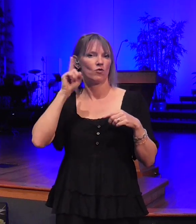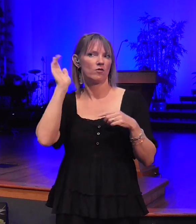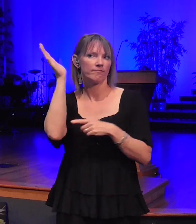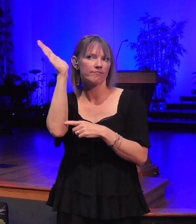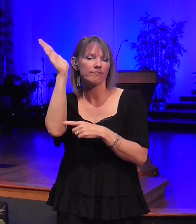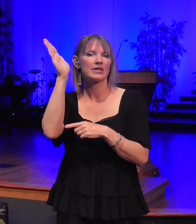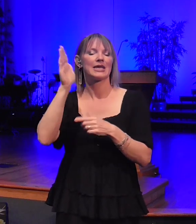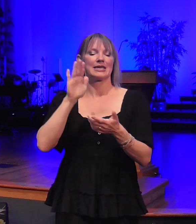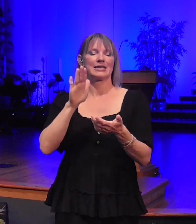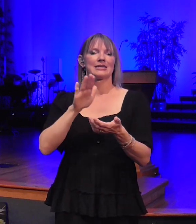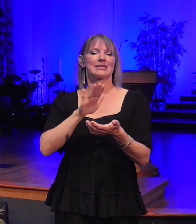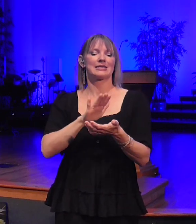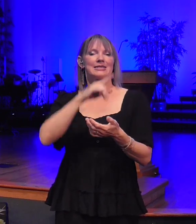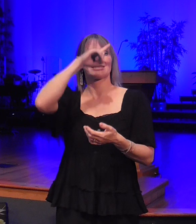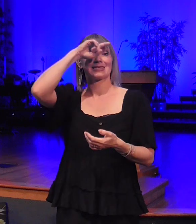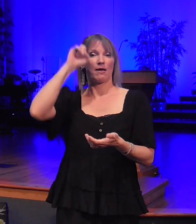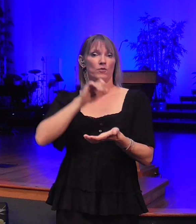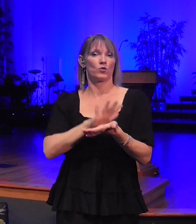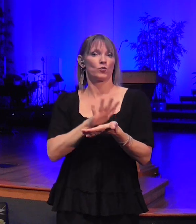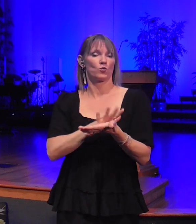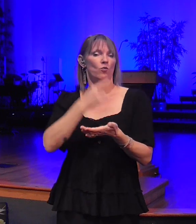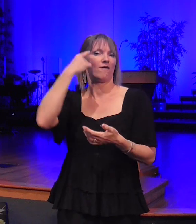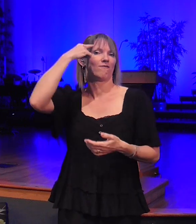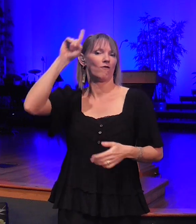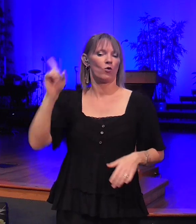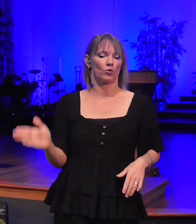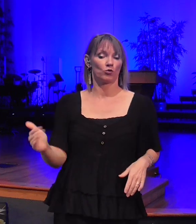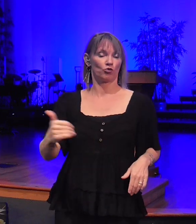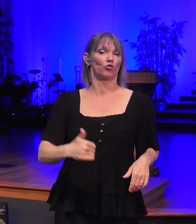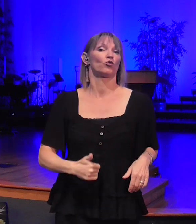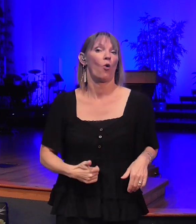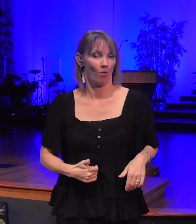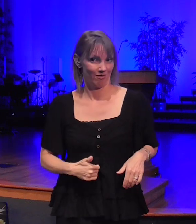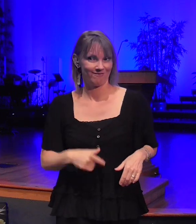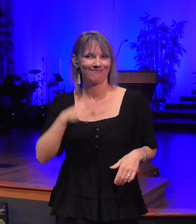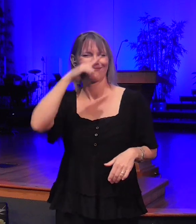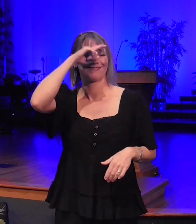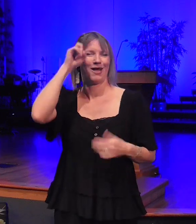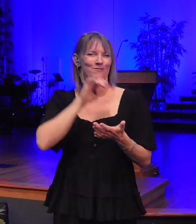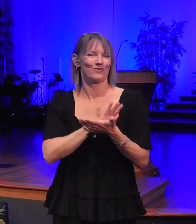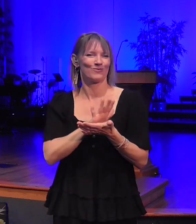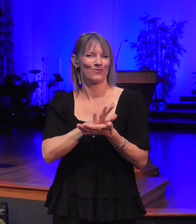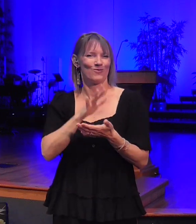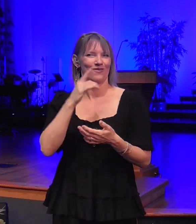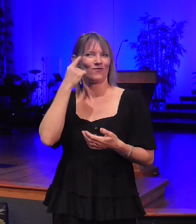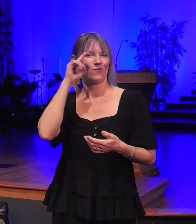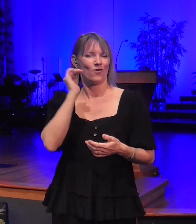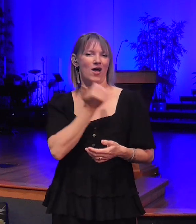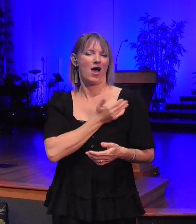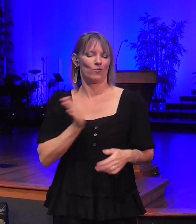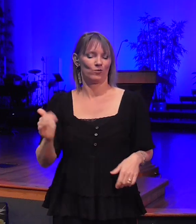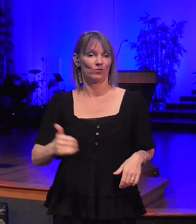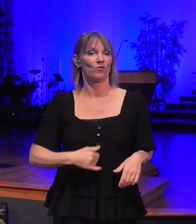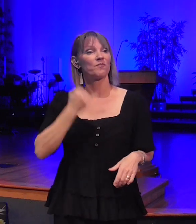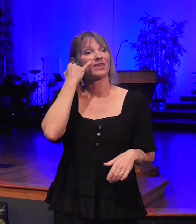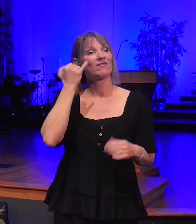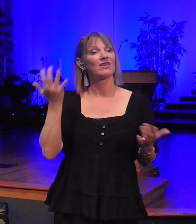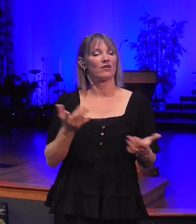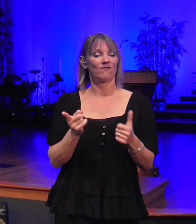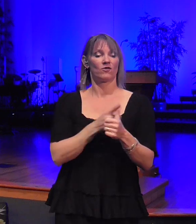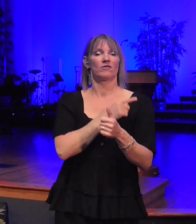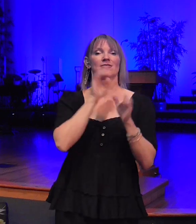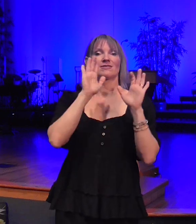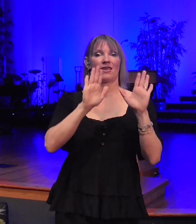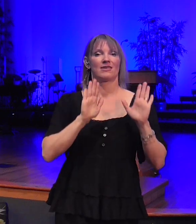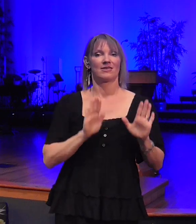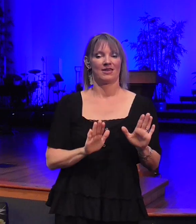the Soul. How does that sound? A little bit of summer school for our souls. And if you were here at the first Sunday of